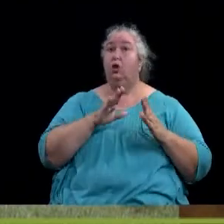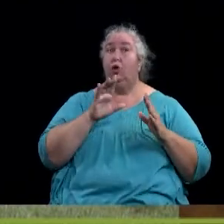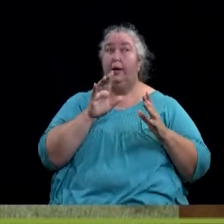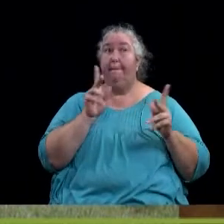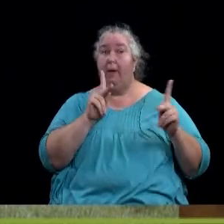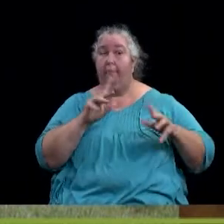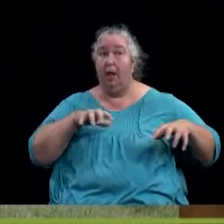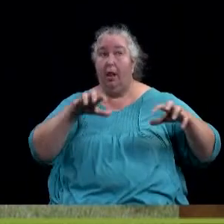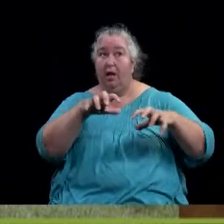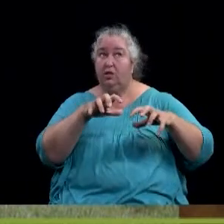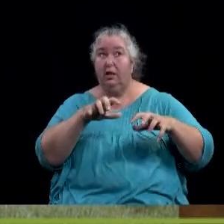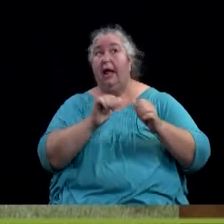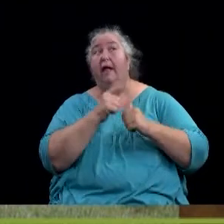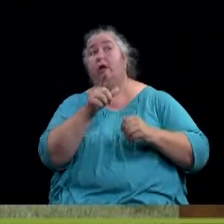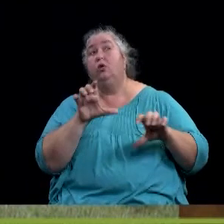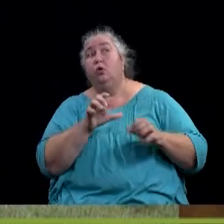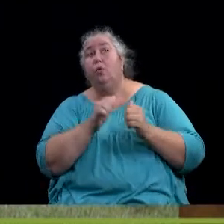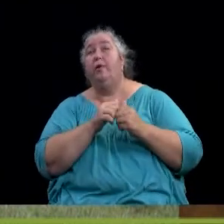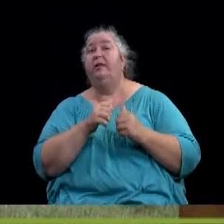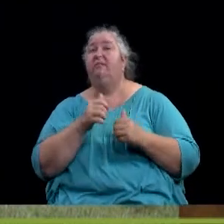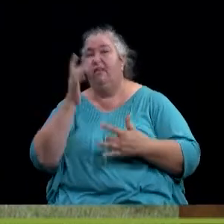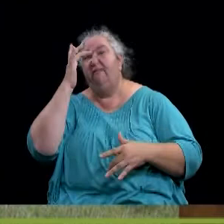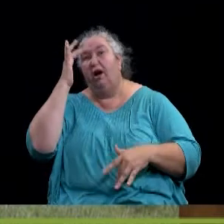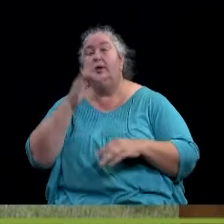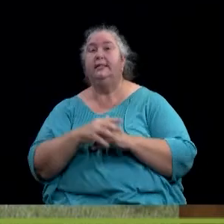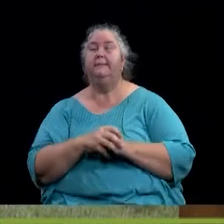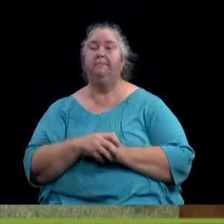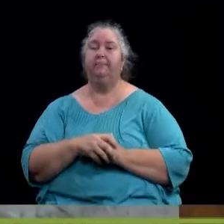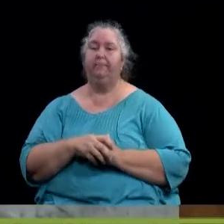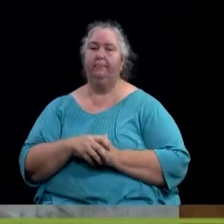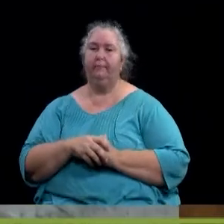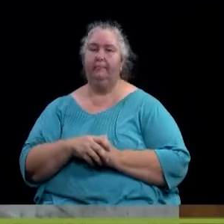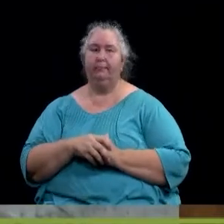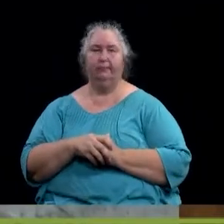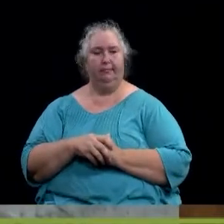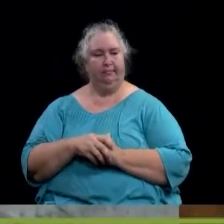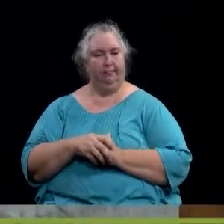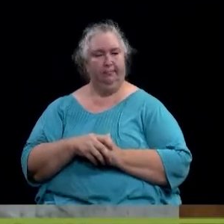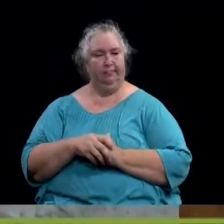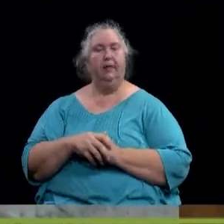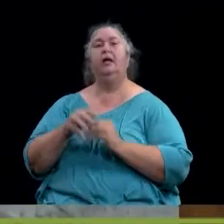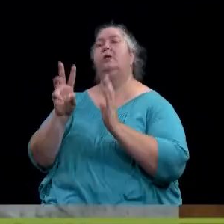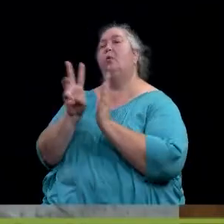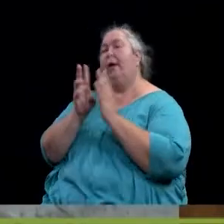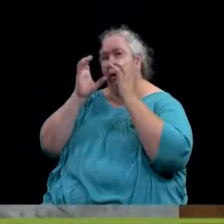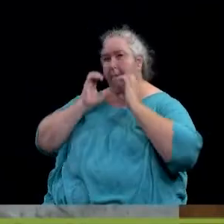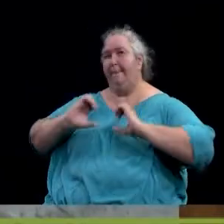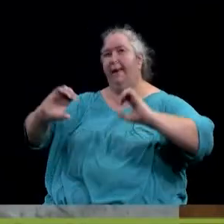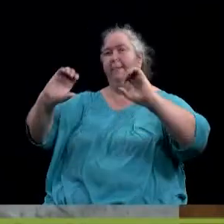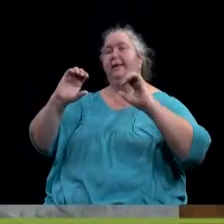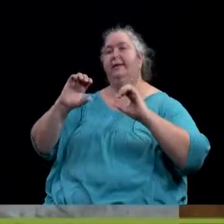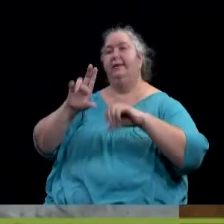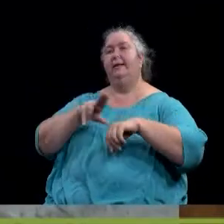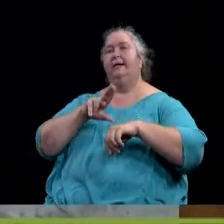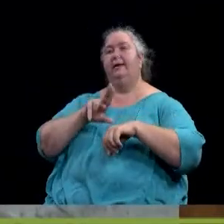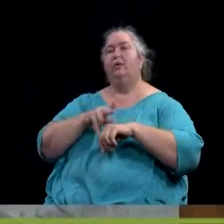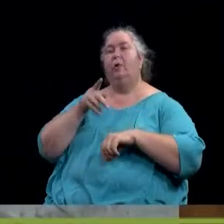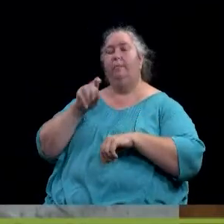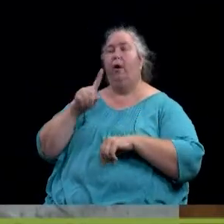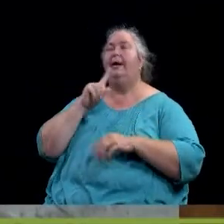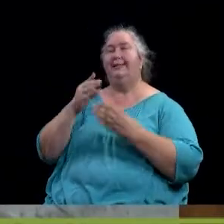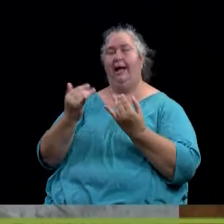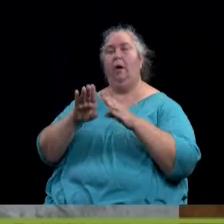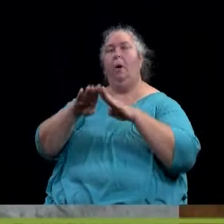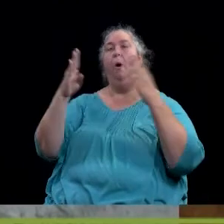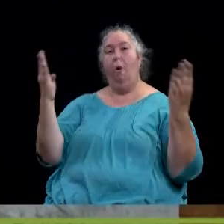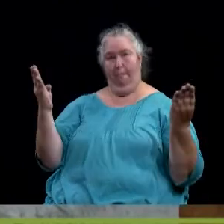the National Park Service, the dig shelter of the Waco Mammoth National Monument is now open. Staff has been working to safely reopen the park by following guidance from the